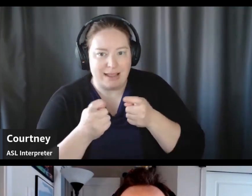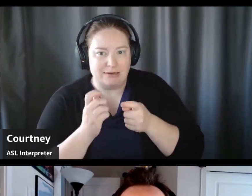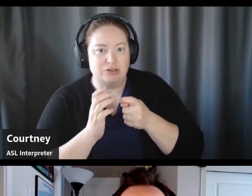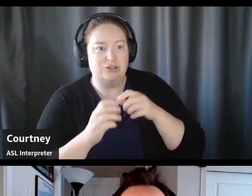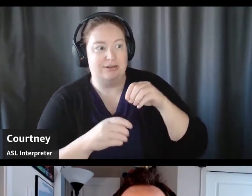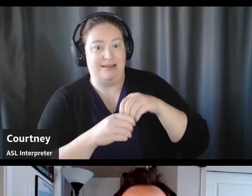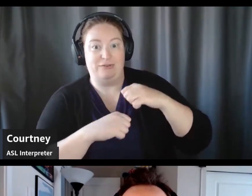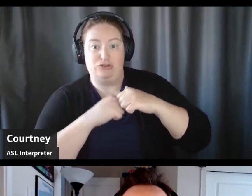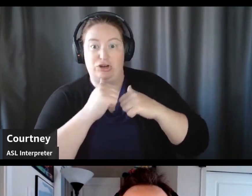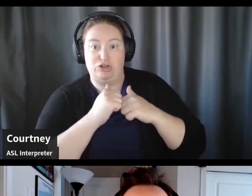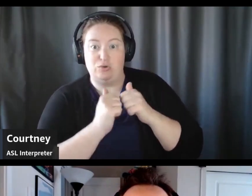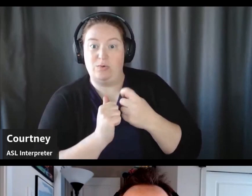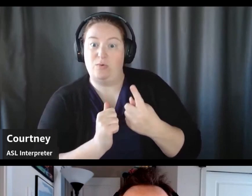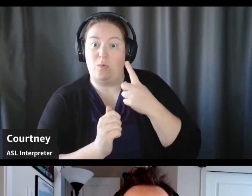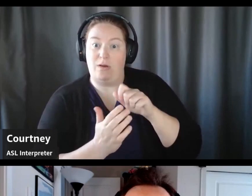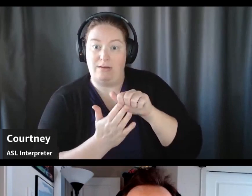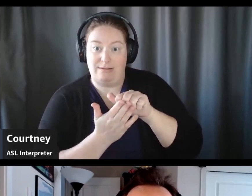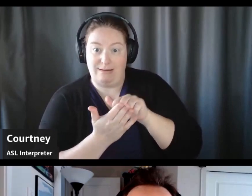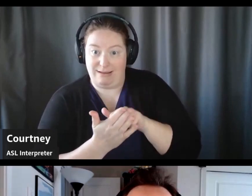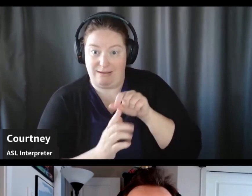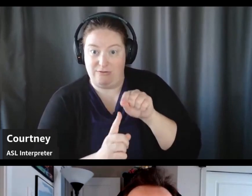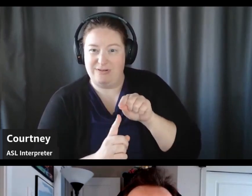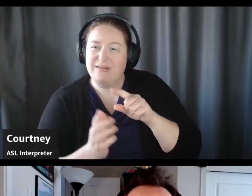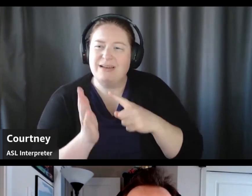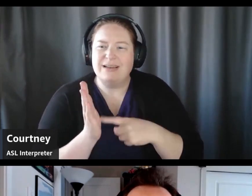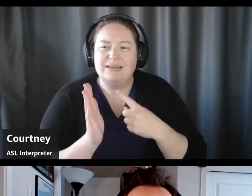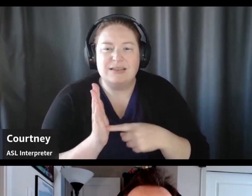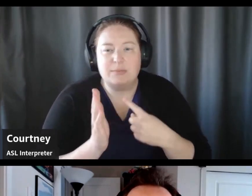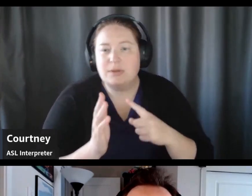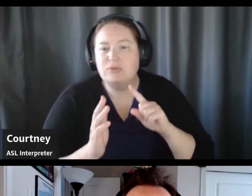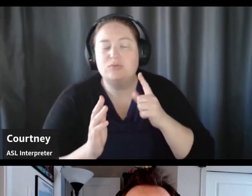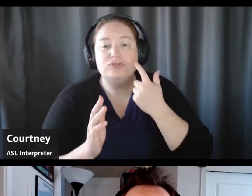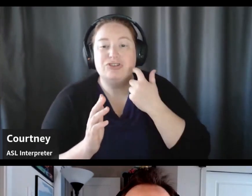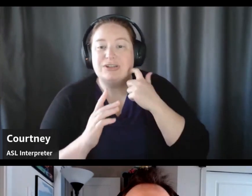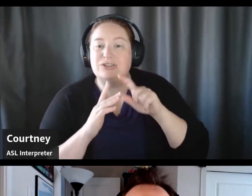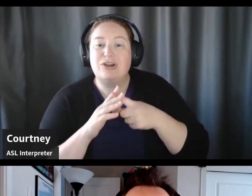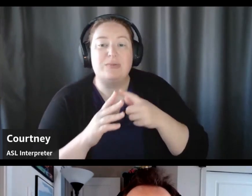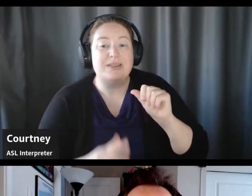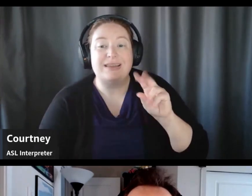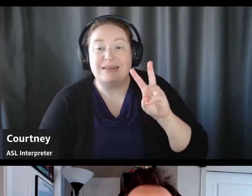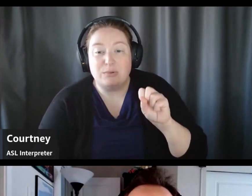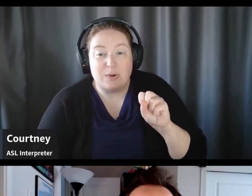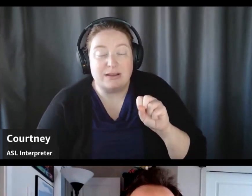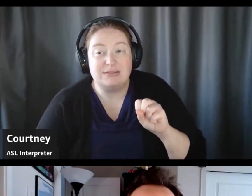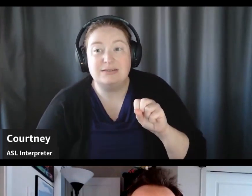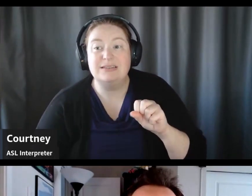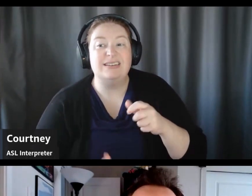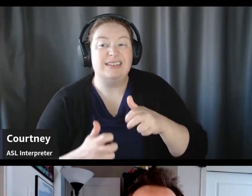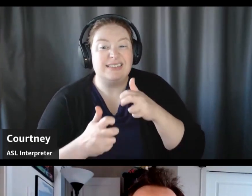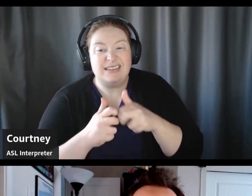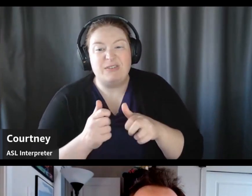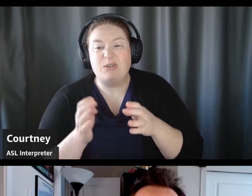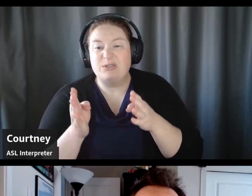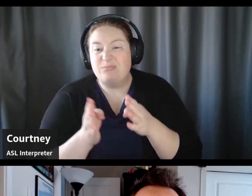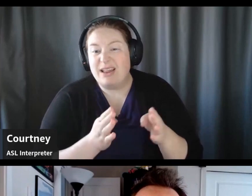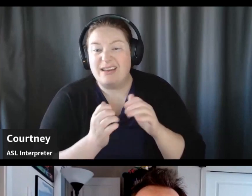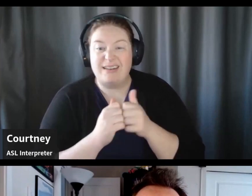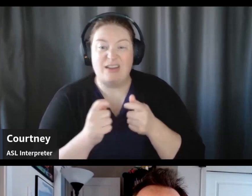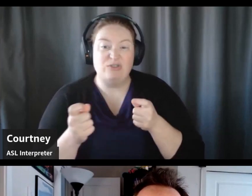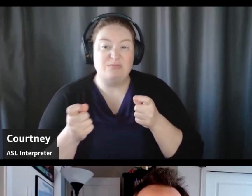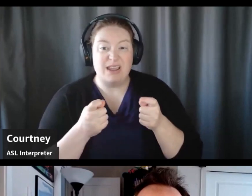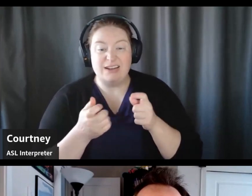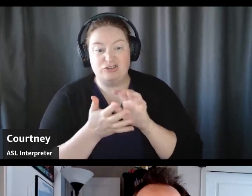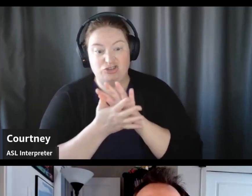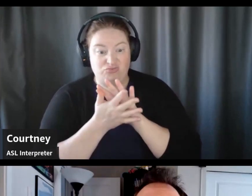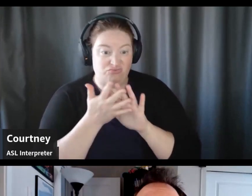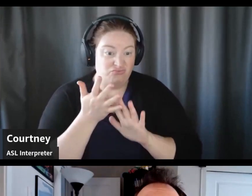Mm-hmm. It's sometimes, even when you're just getting started with AWS, difficult to plan on how to manage stuff